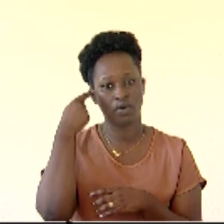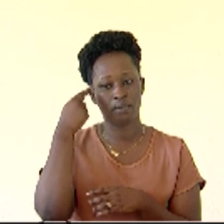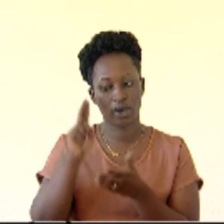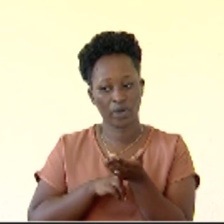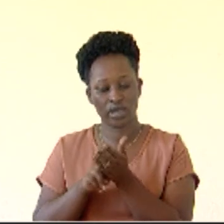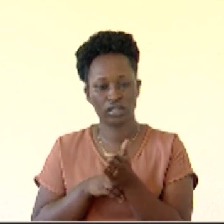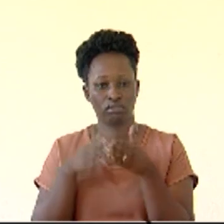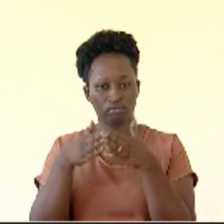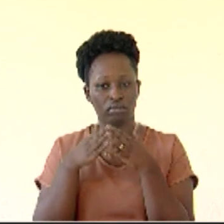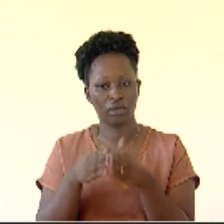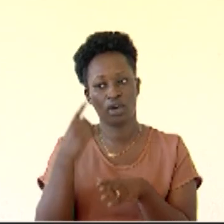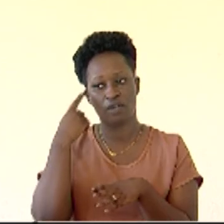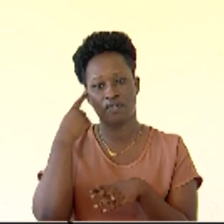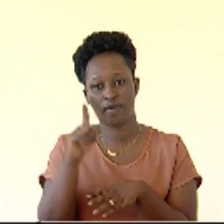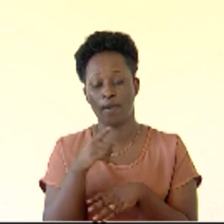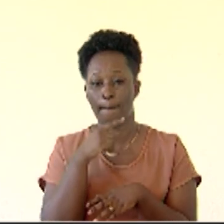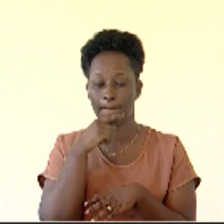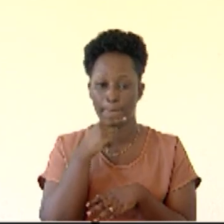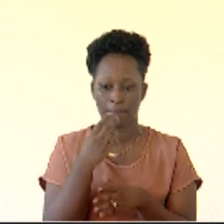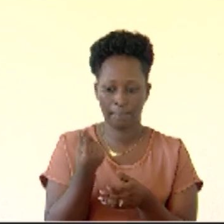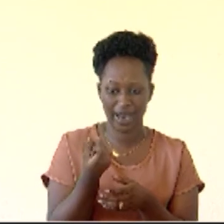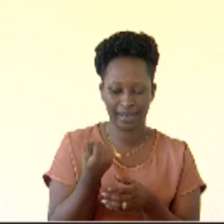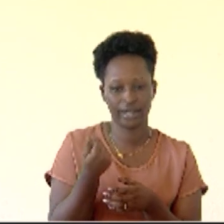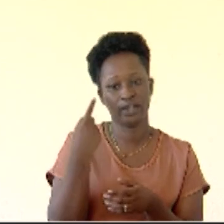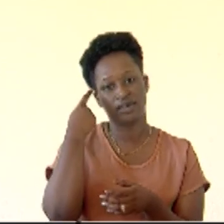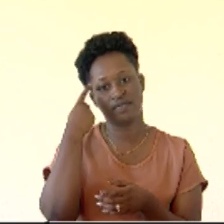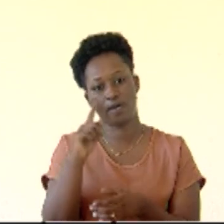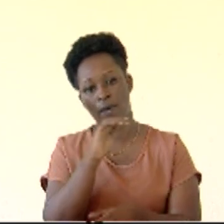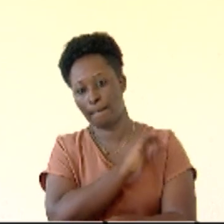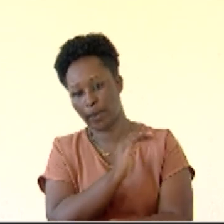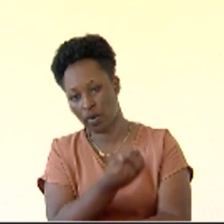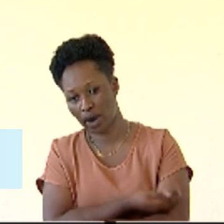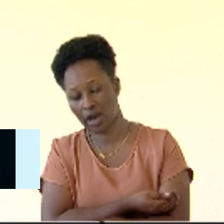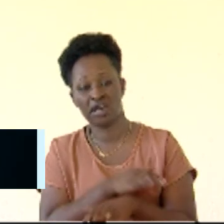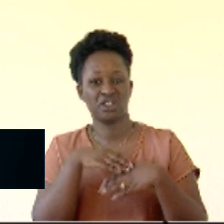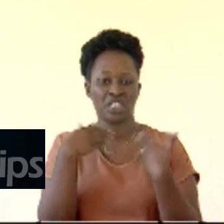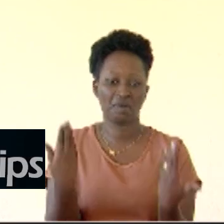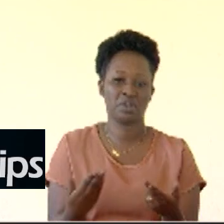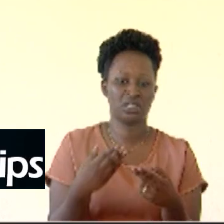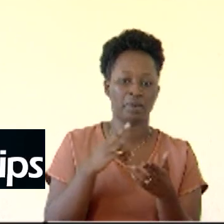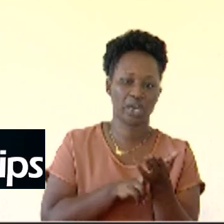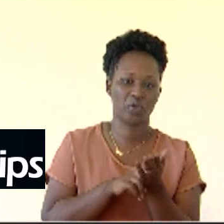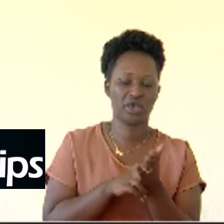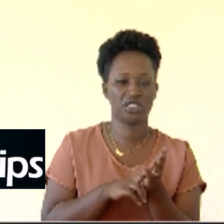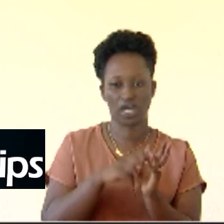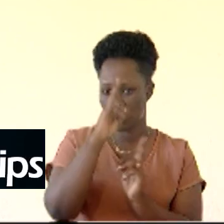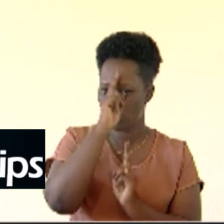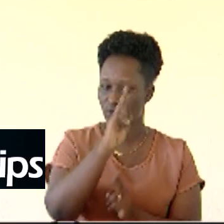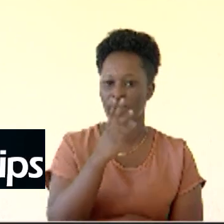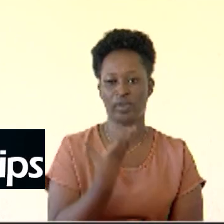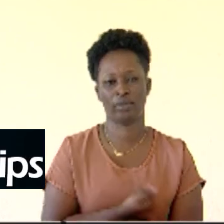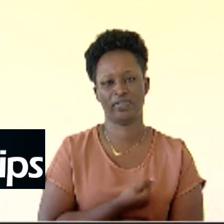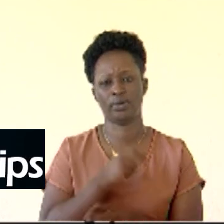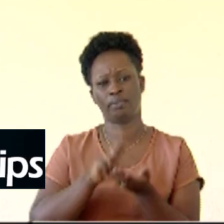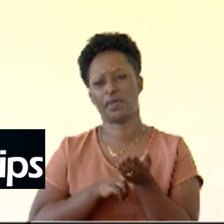power, or status. Someone uses the money, someone uses the power, and even uses the status to exploit the child